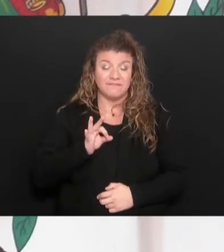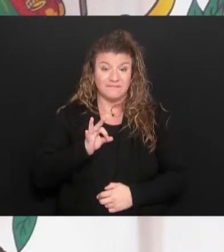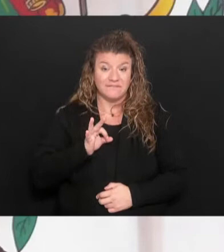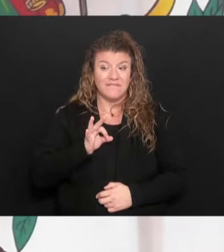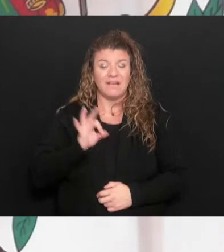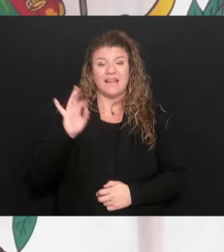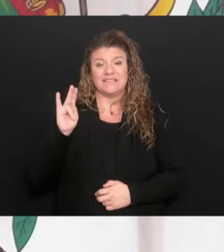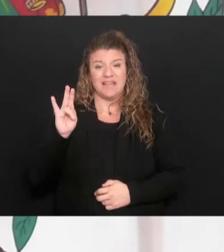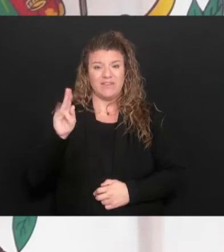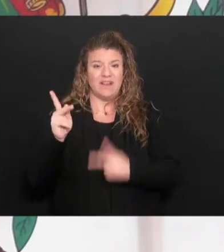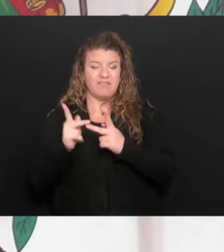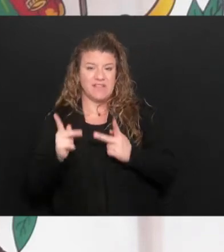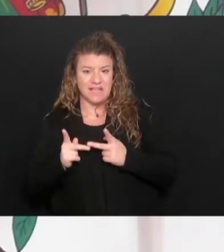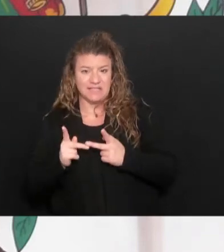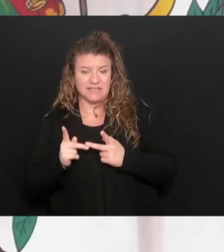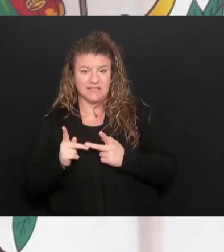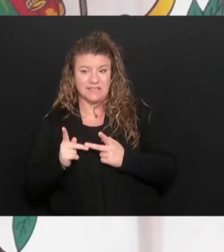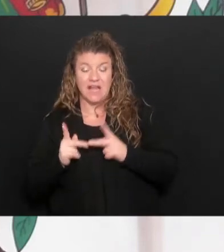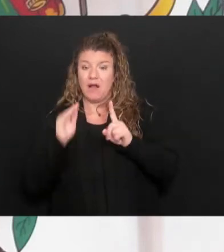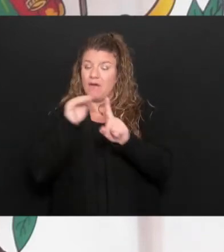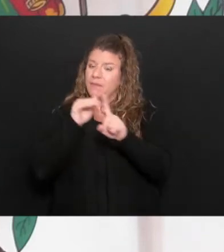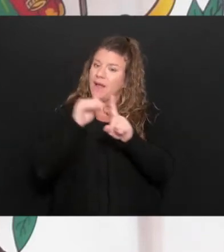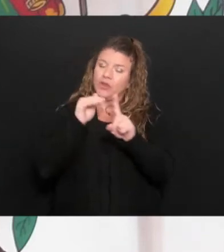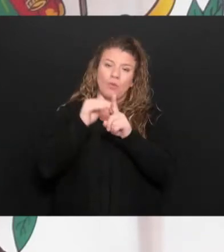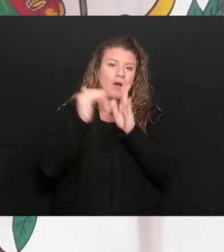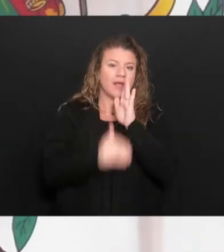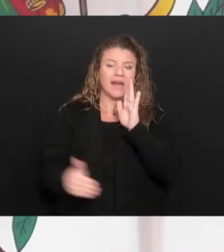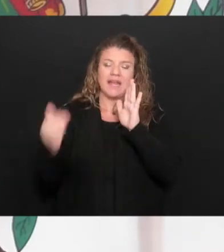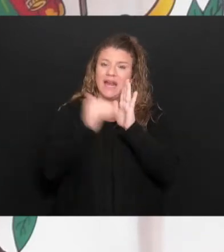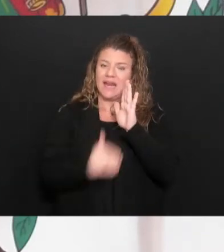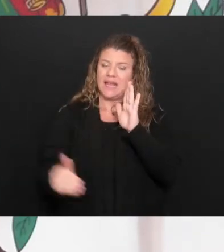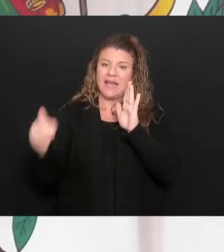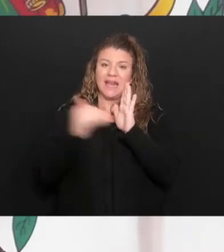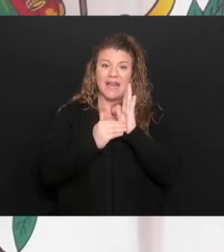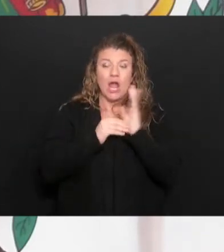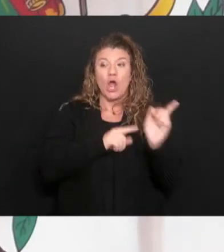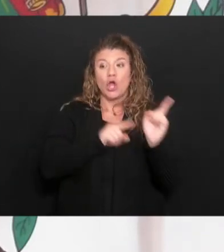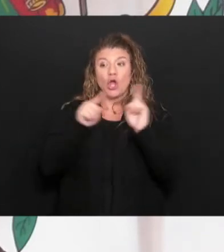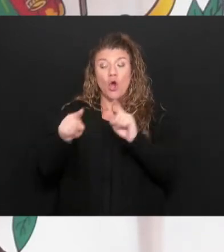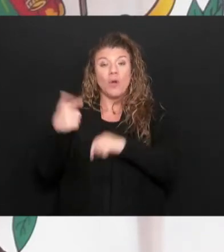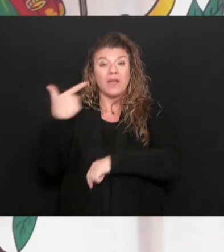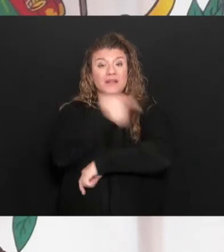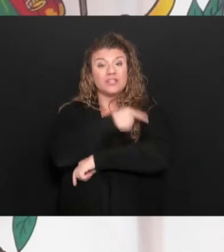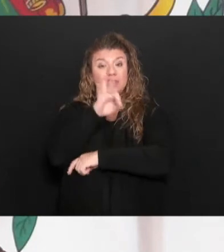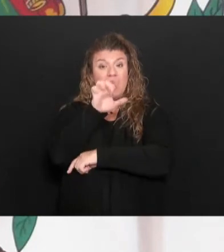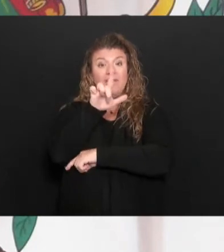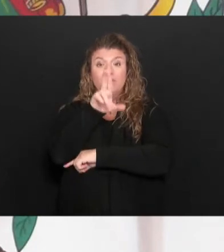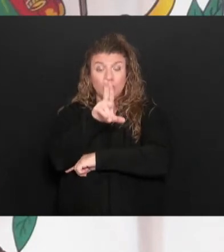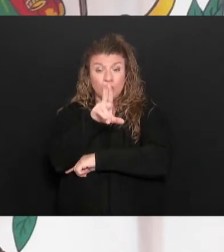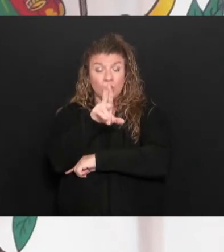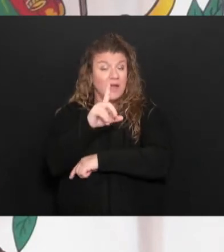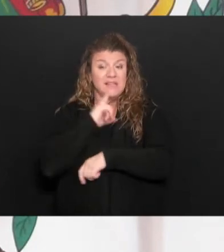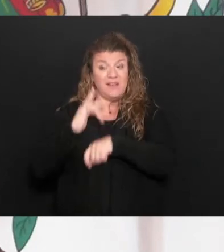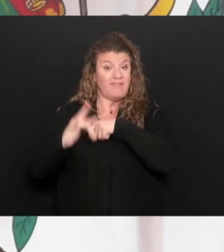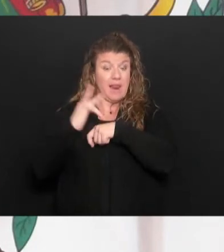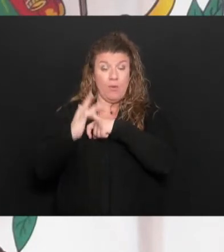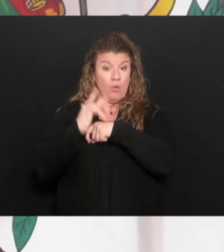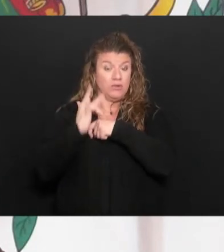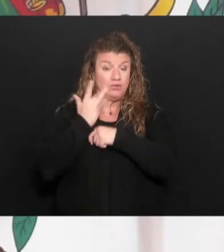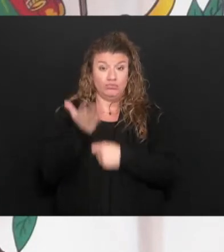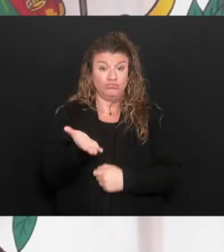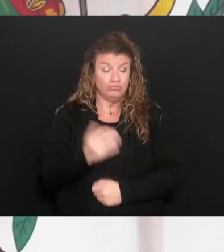17 facilities. I remind you all the time, you know, to go get your flu shot. You know, it's available to you,